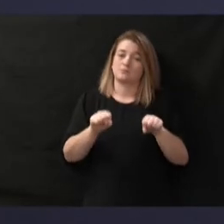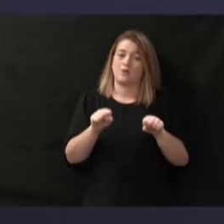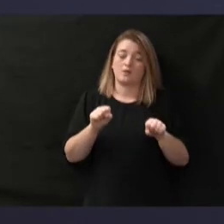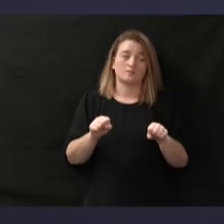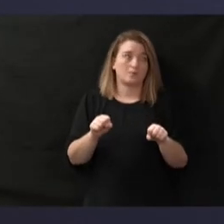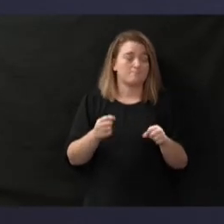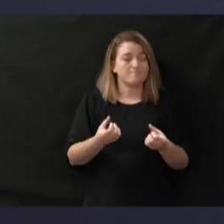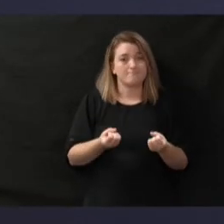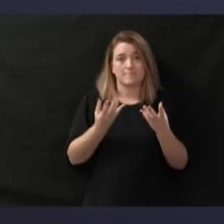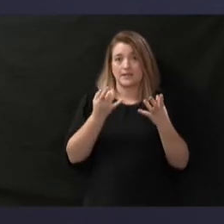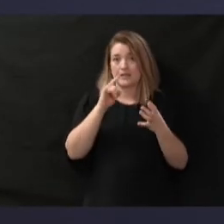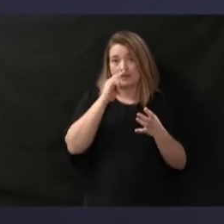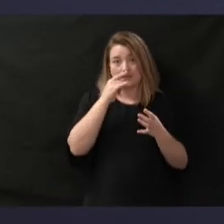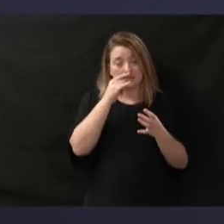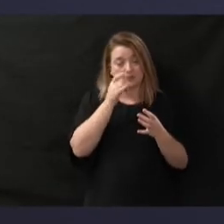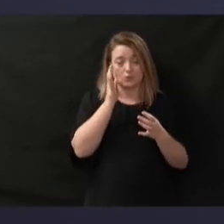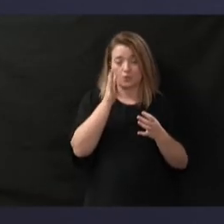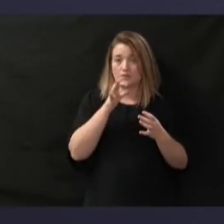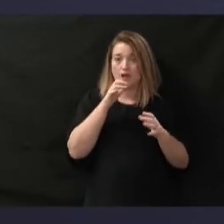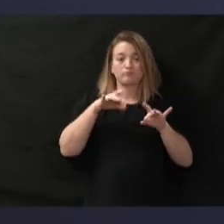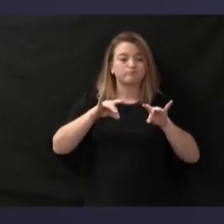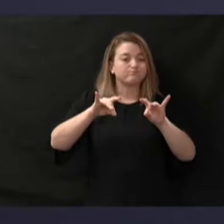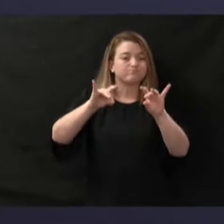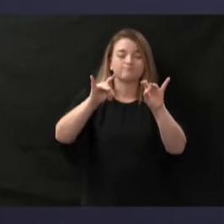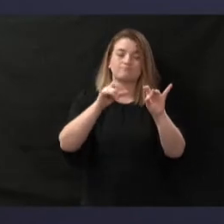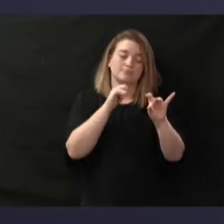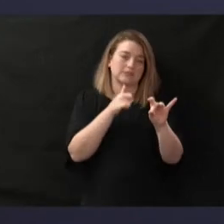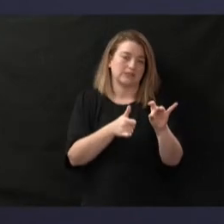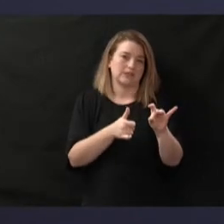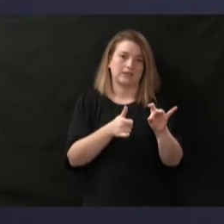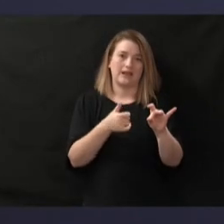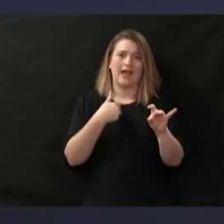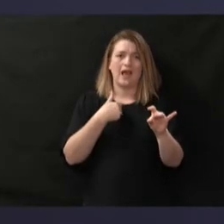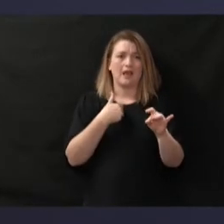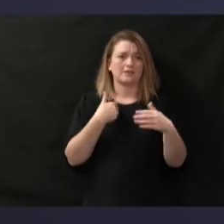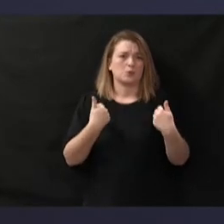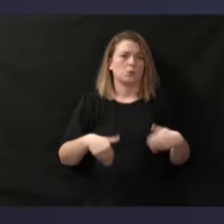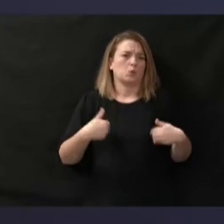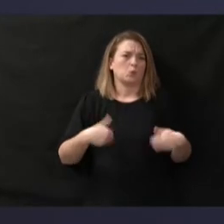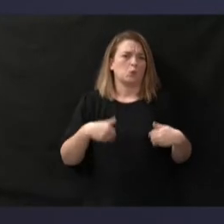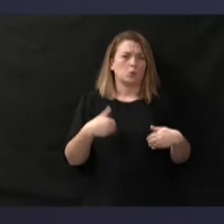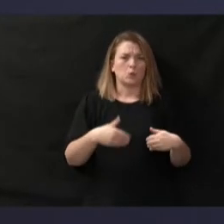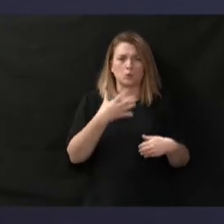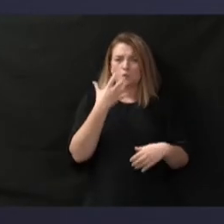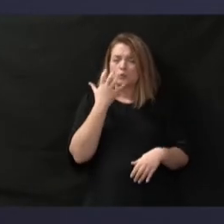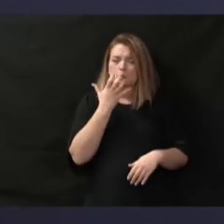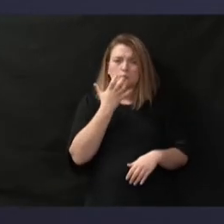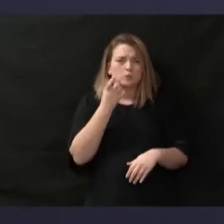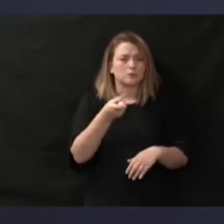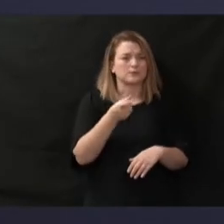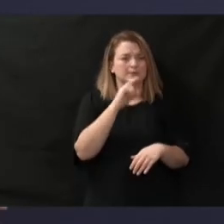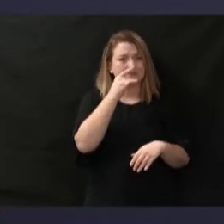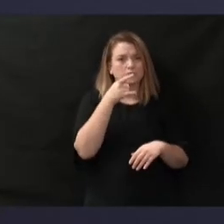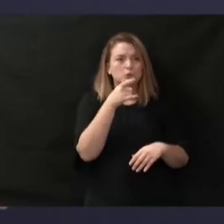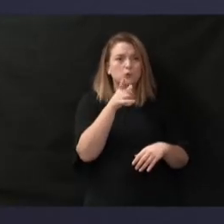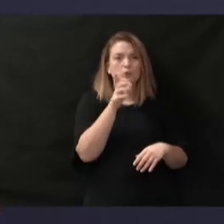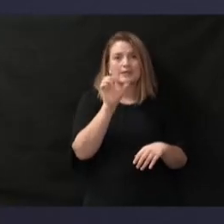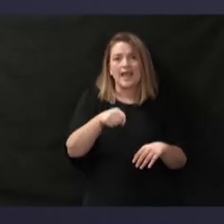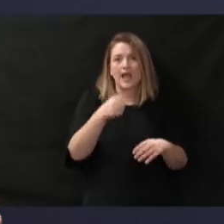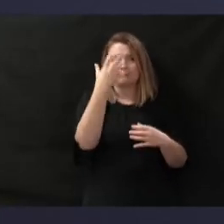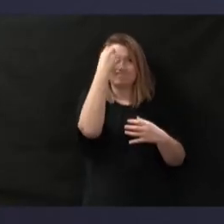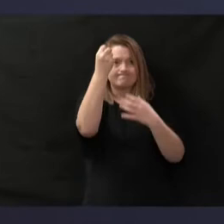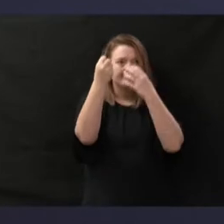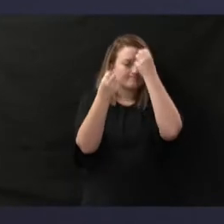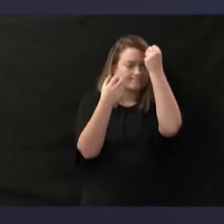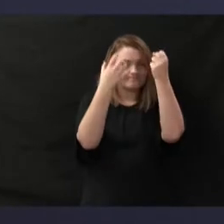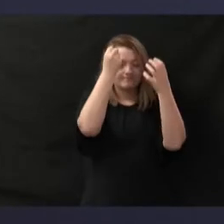not going to pick that up. And there's, you know, I had some really super fantastic kids who are great memorizers that probably spell better than I